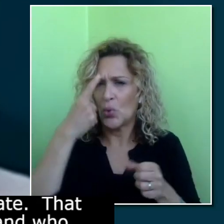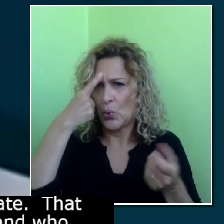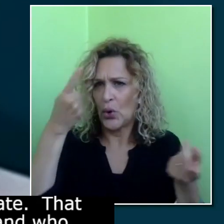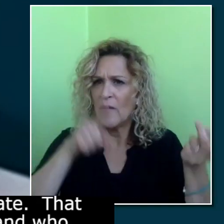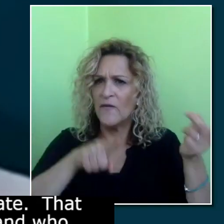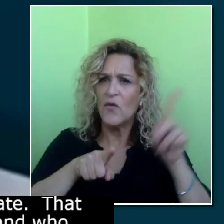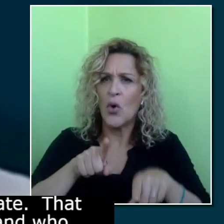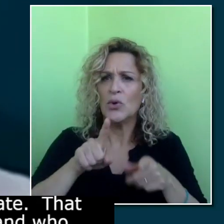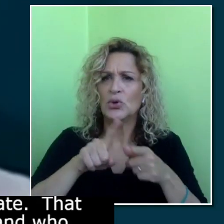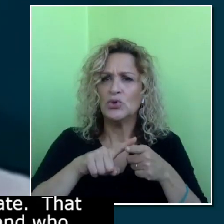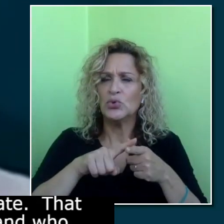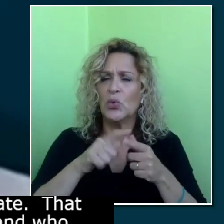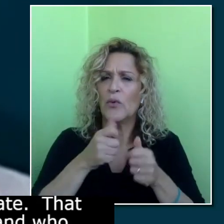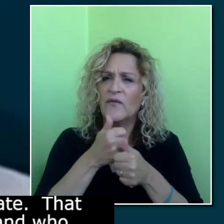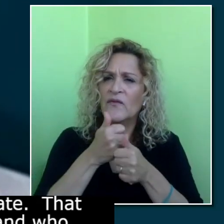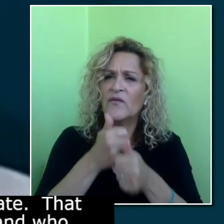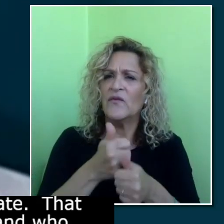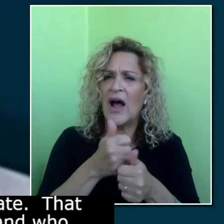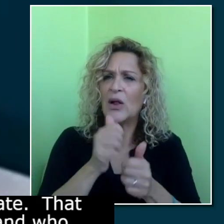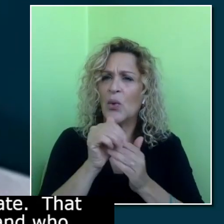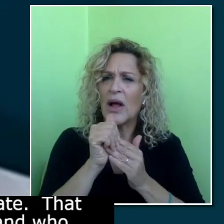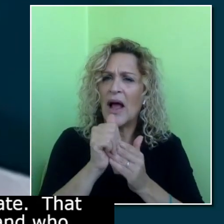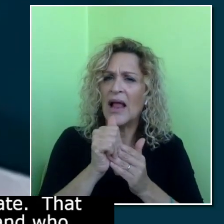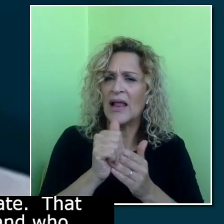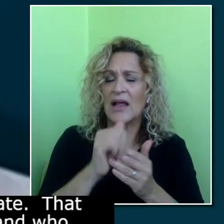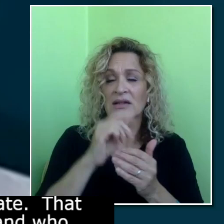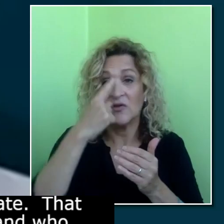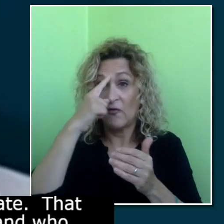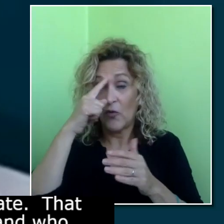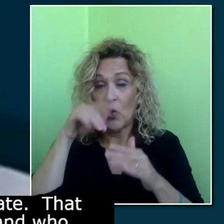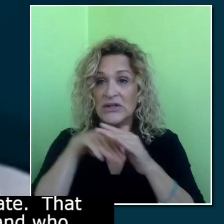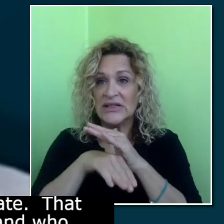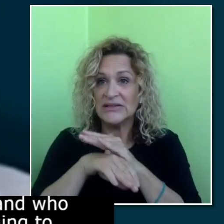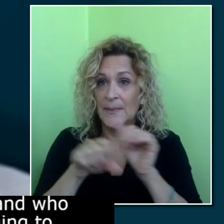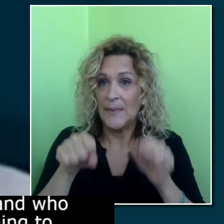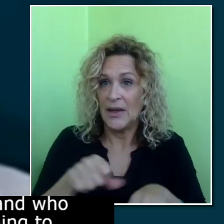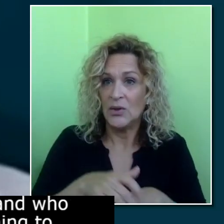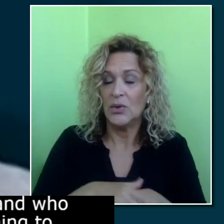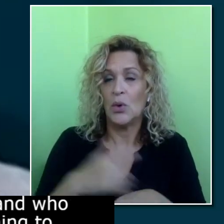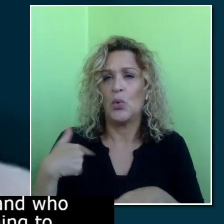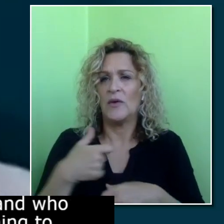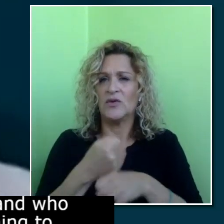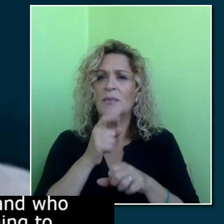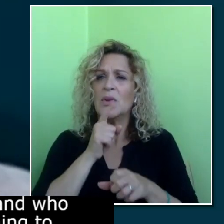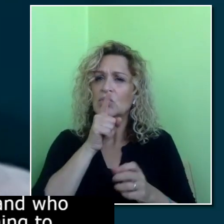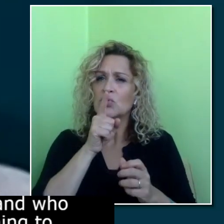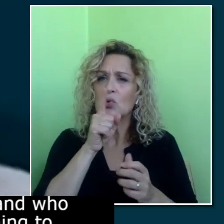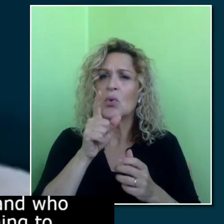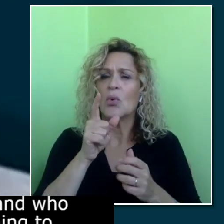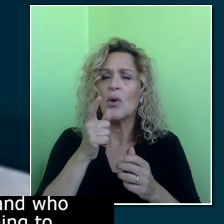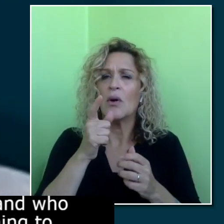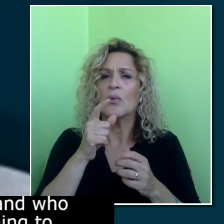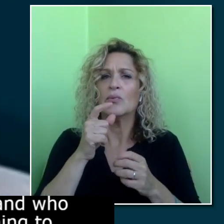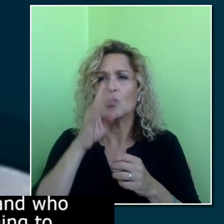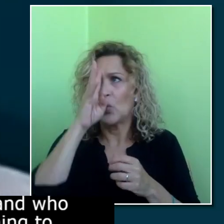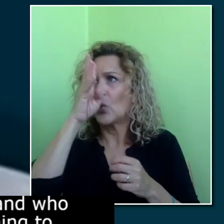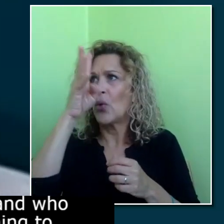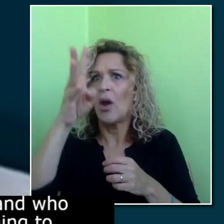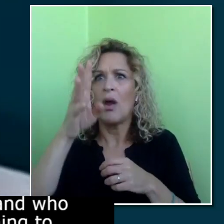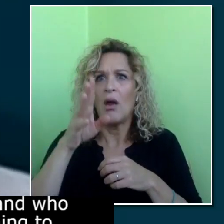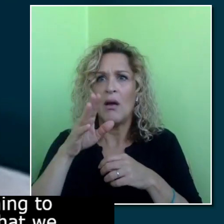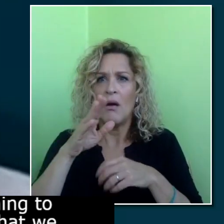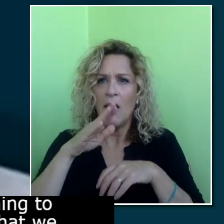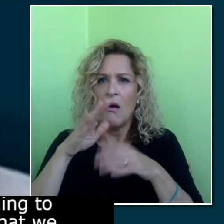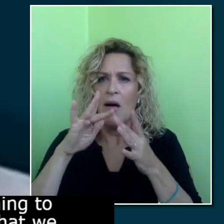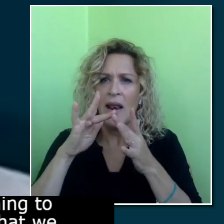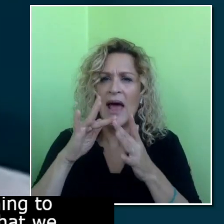for accessibility. We need to make sure that we create online experiences that work for everybody.